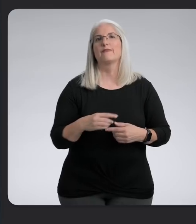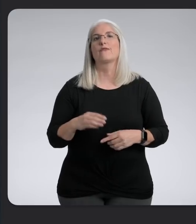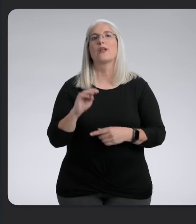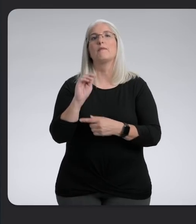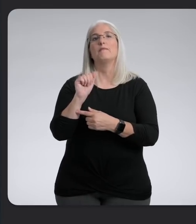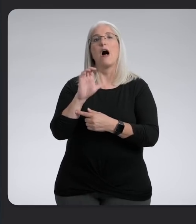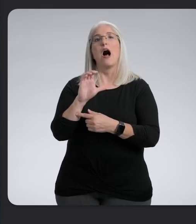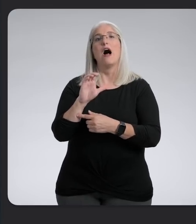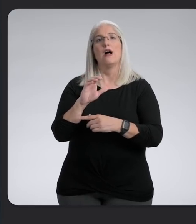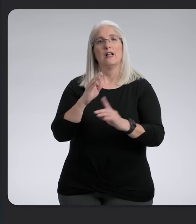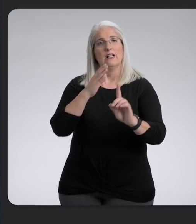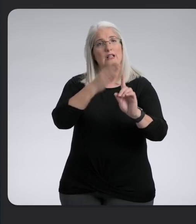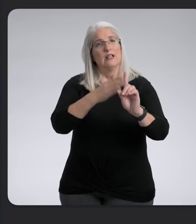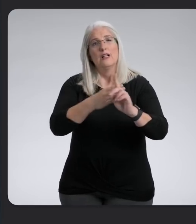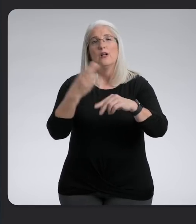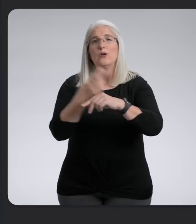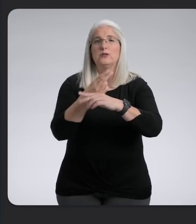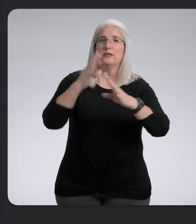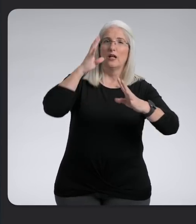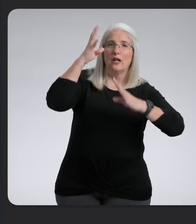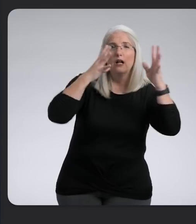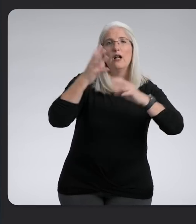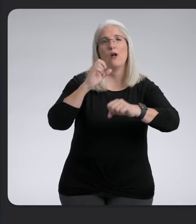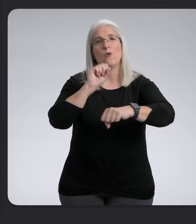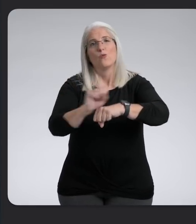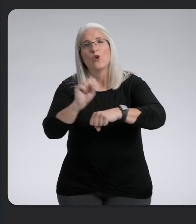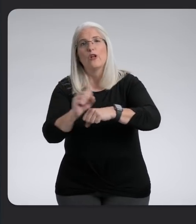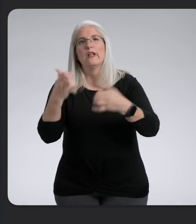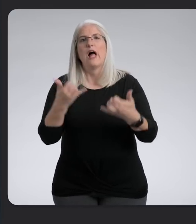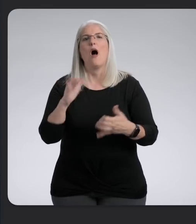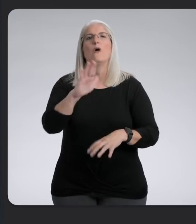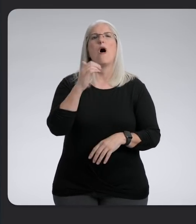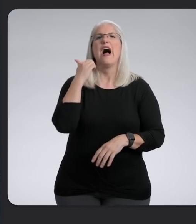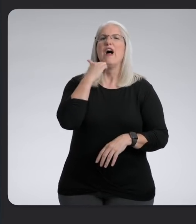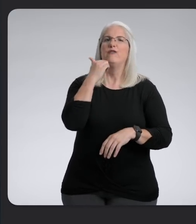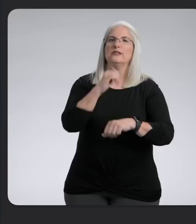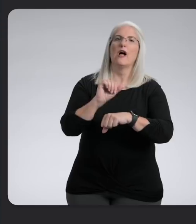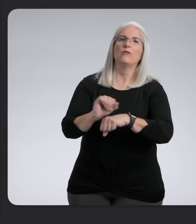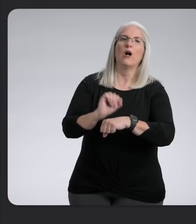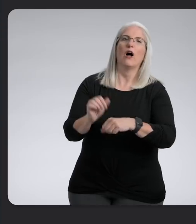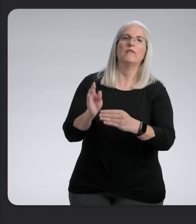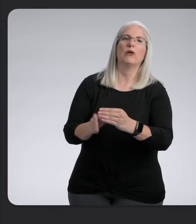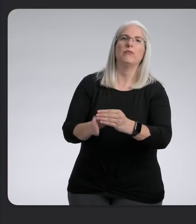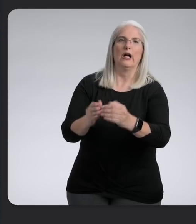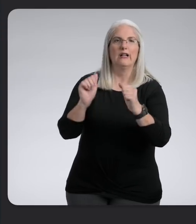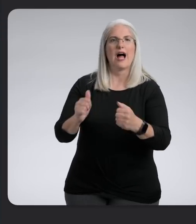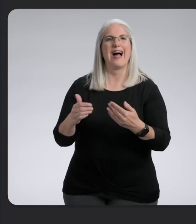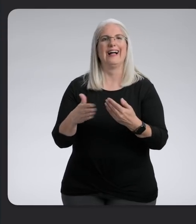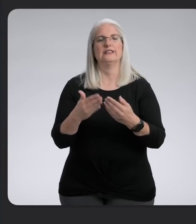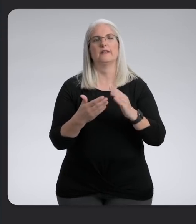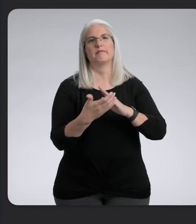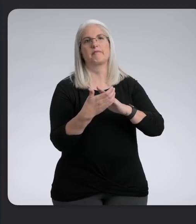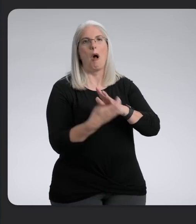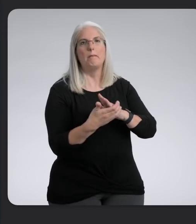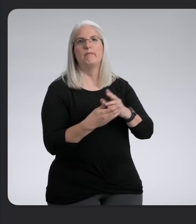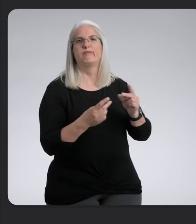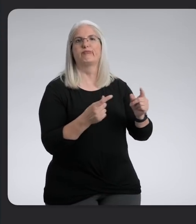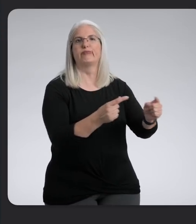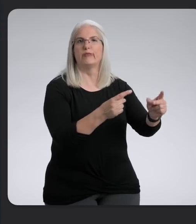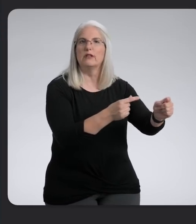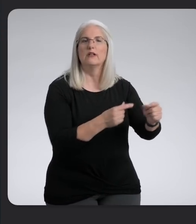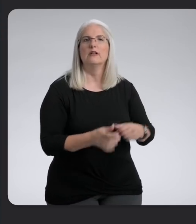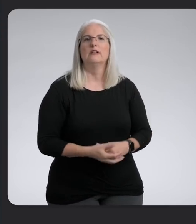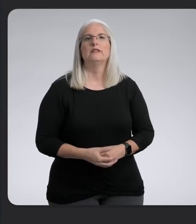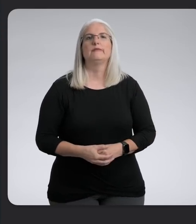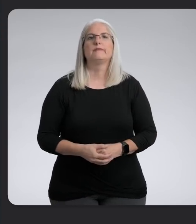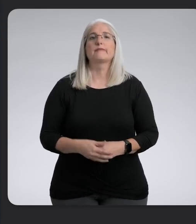creative work. And now you can automate the everyday stuff to achieve peak productivity. You get access to a rich gallery of